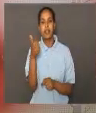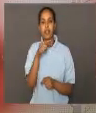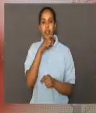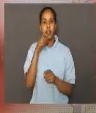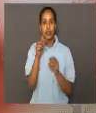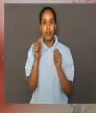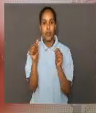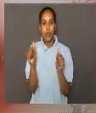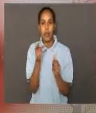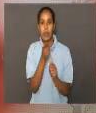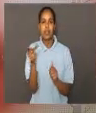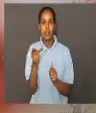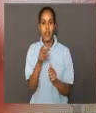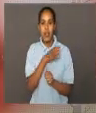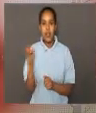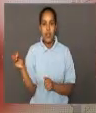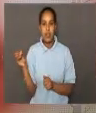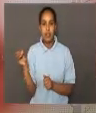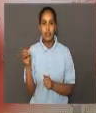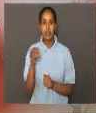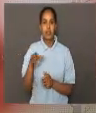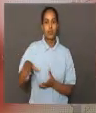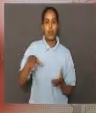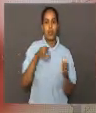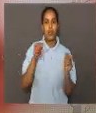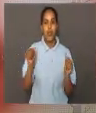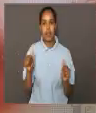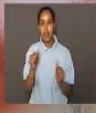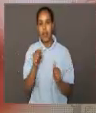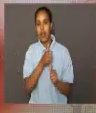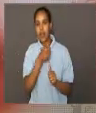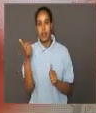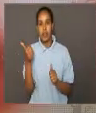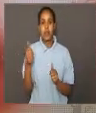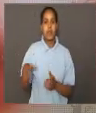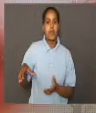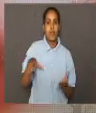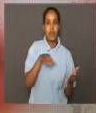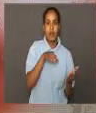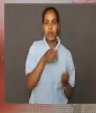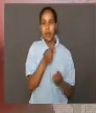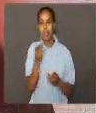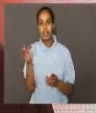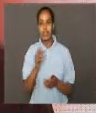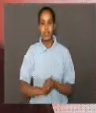solute particles, and solvent particles and other solvent particles.